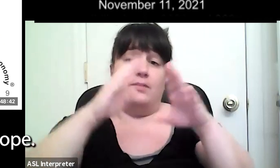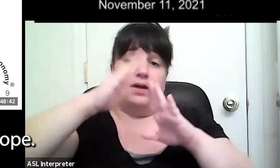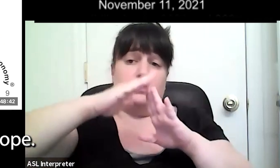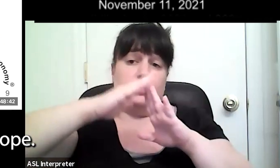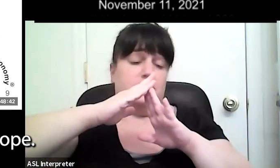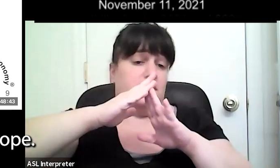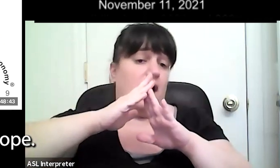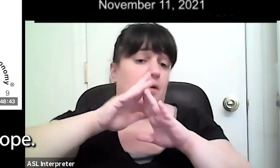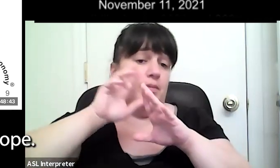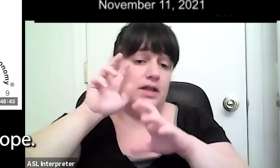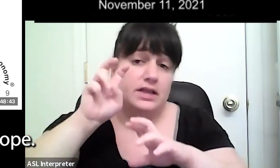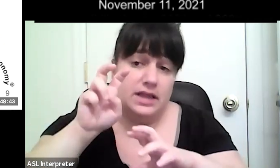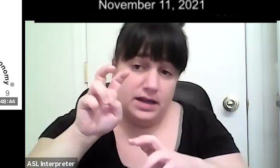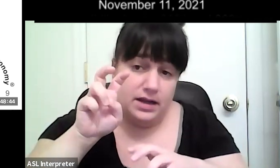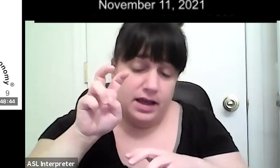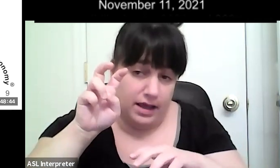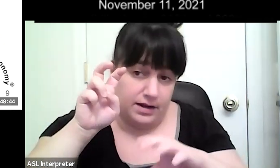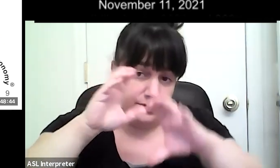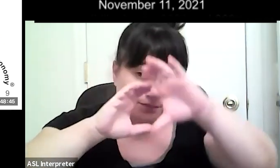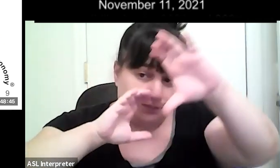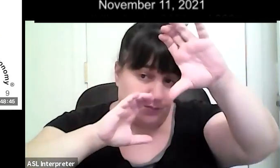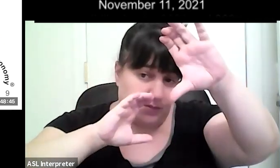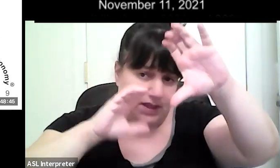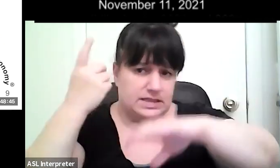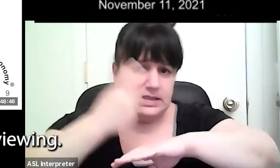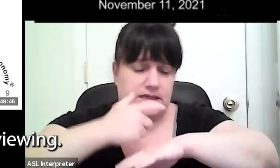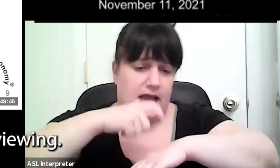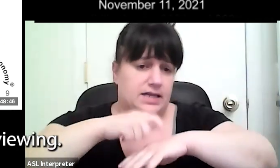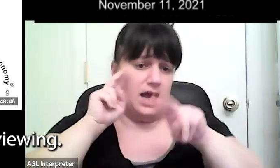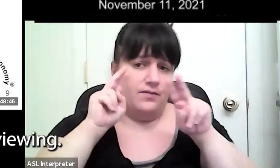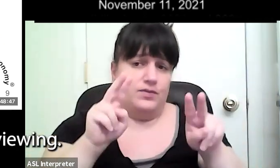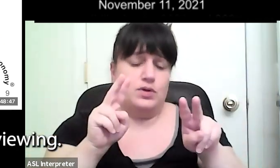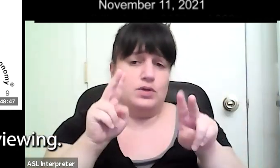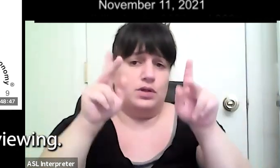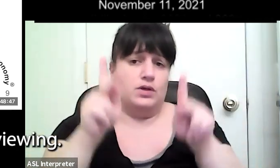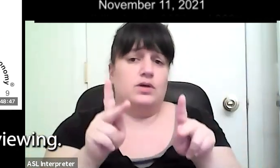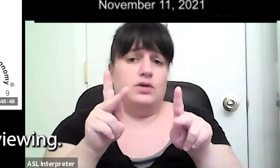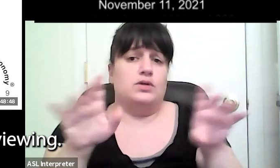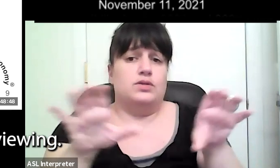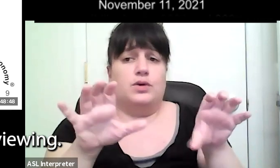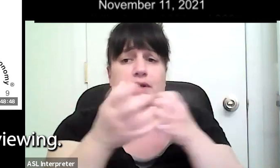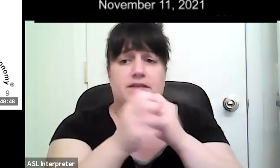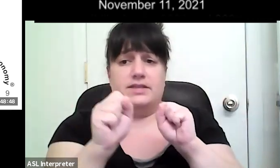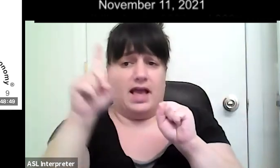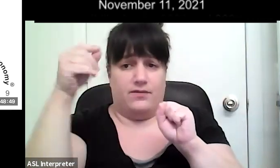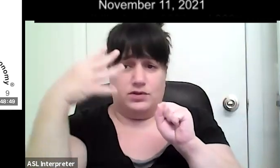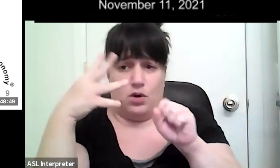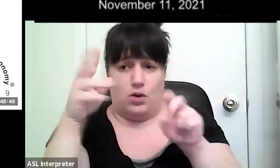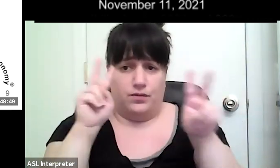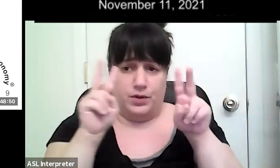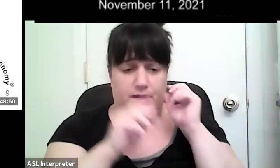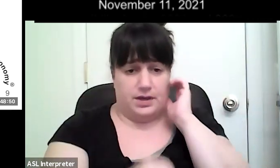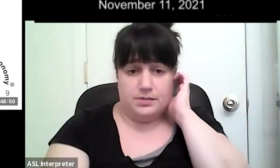ladder, is leaning in toward the telescope. It's a daytime view, so the person is doing safe solar viewing.